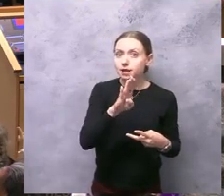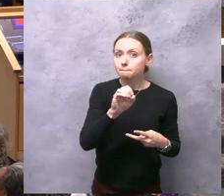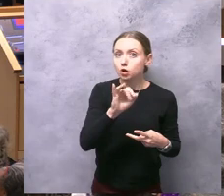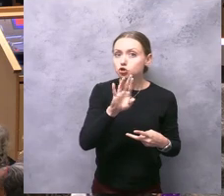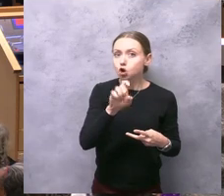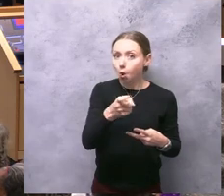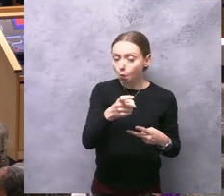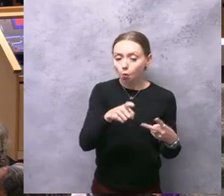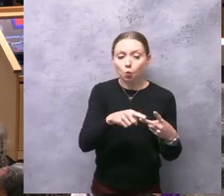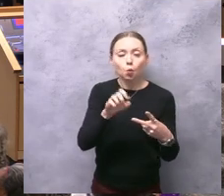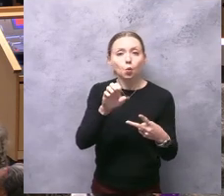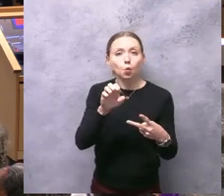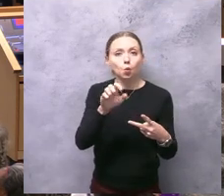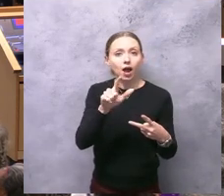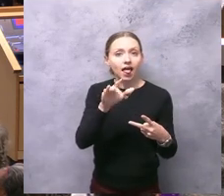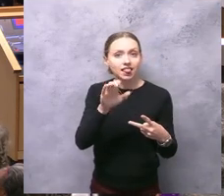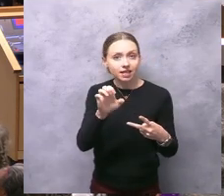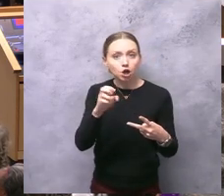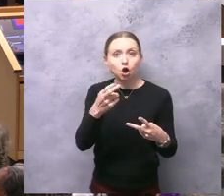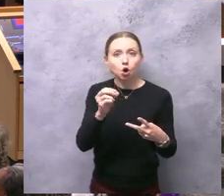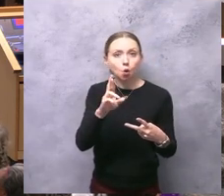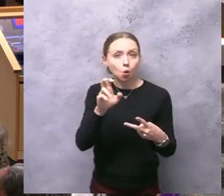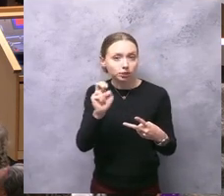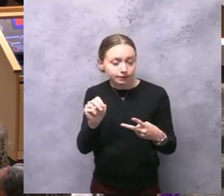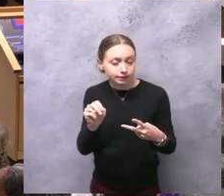Ellie Horton,